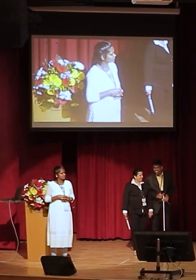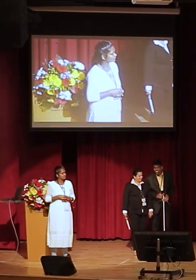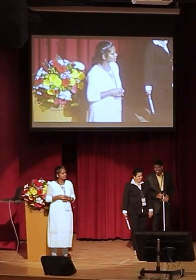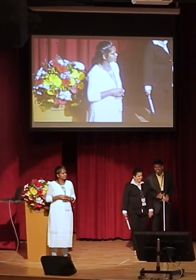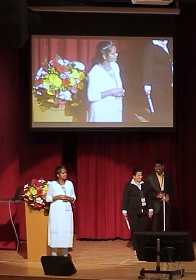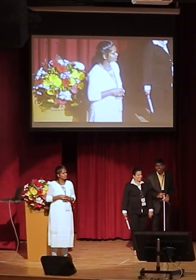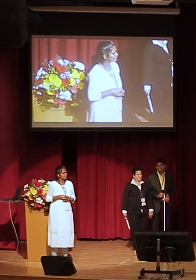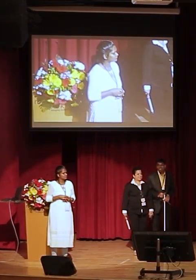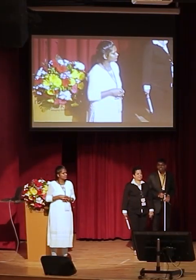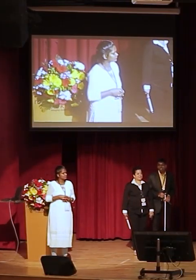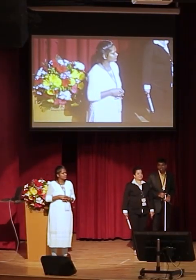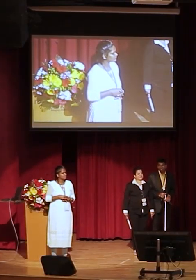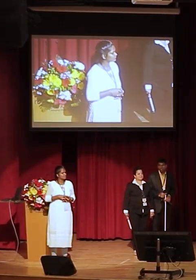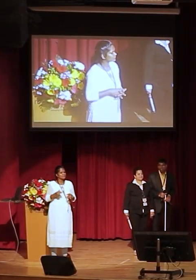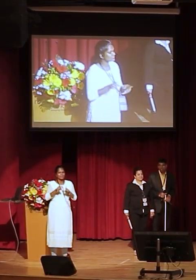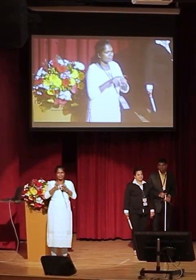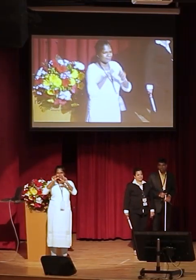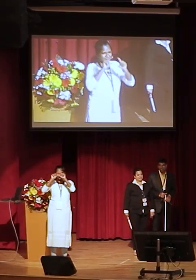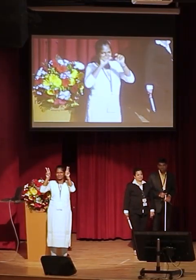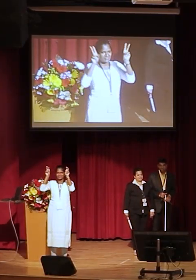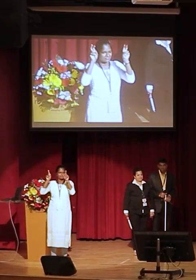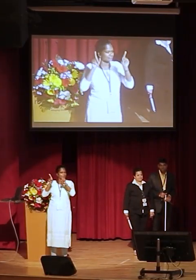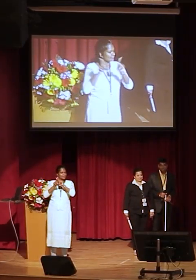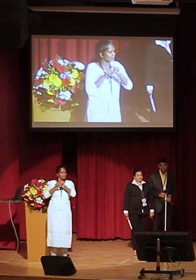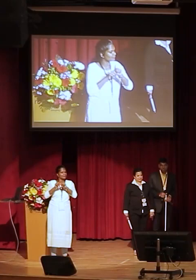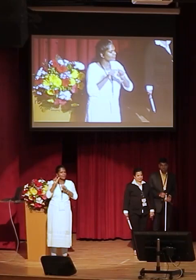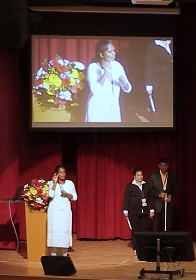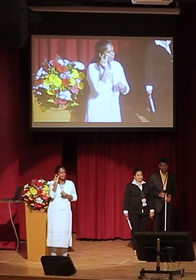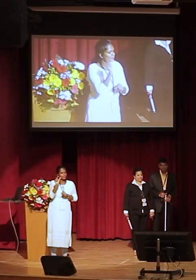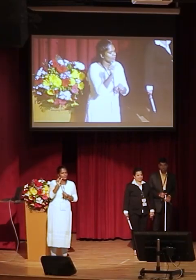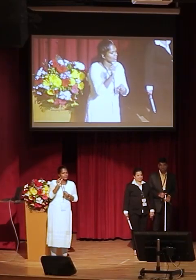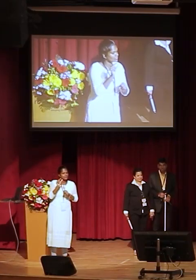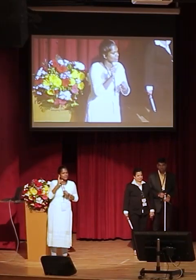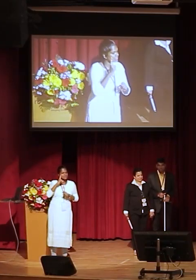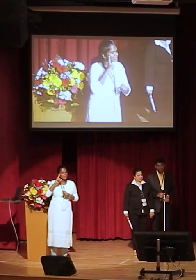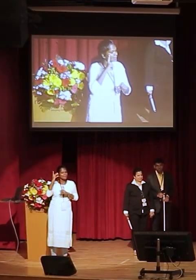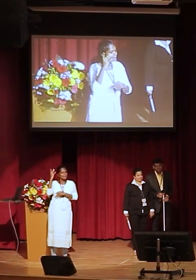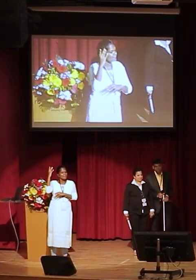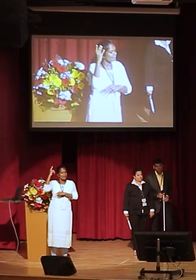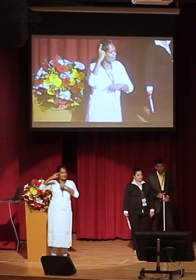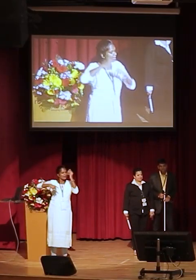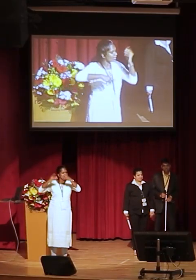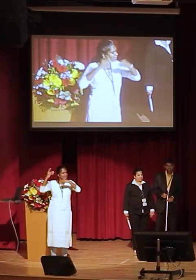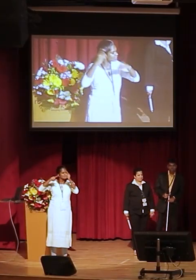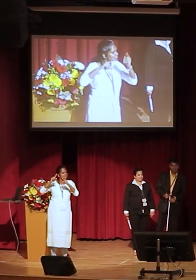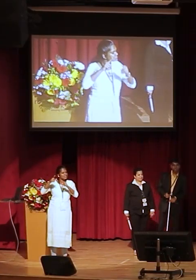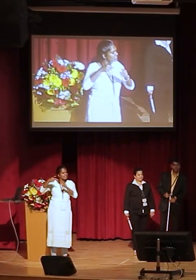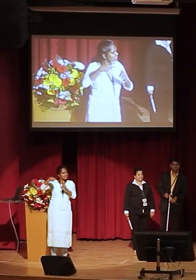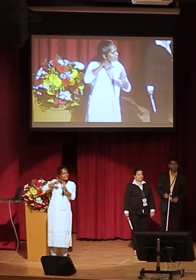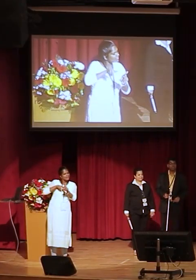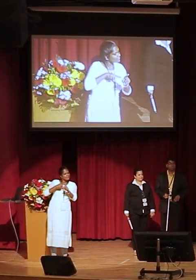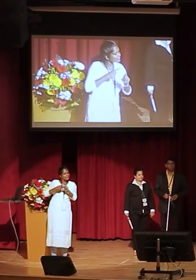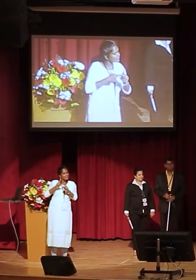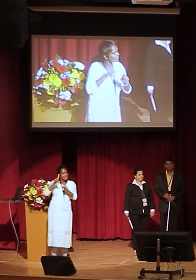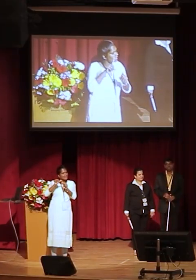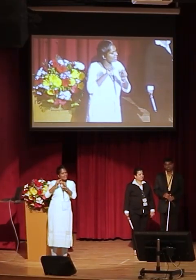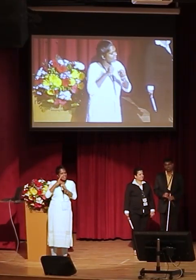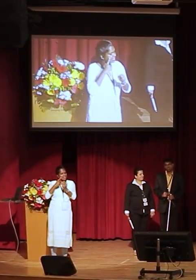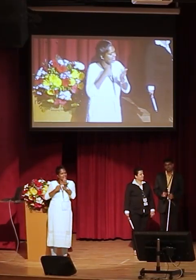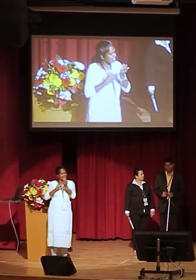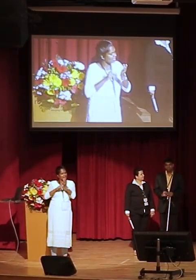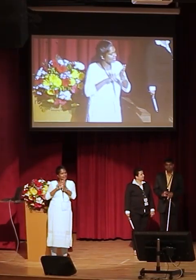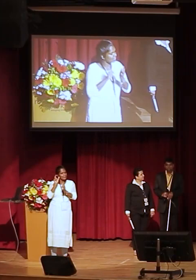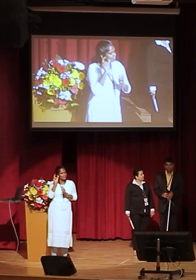Pause. Introduction. The word architecture is derived from the Latin word tecton, which